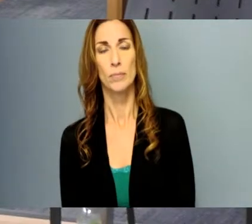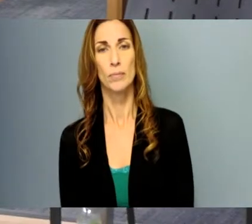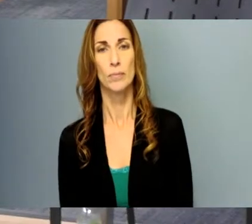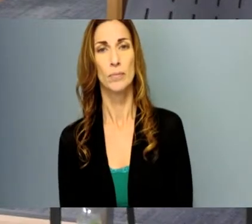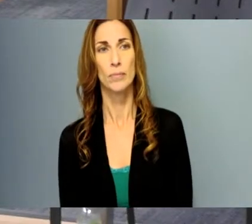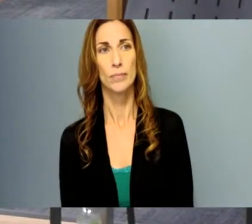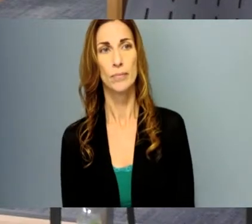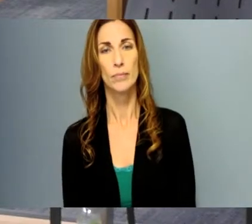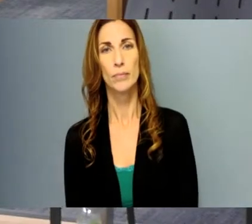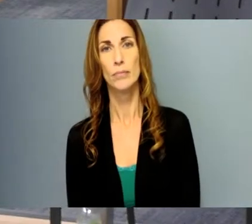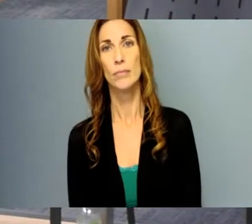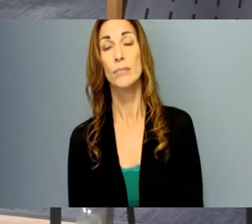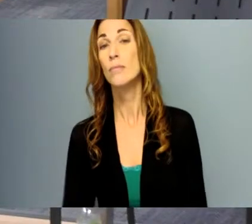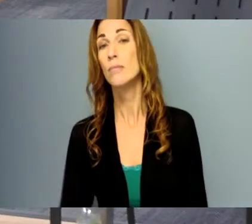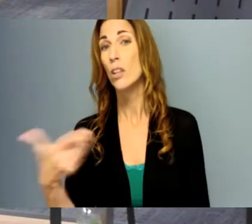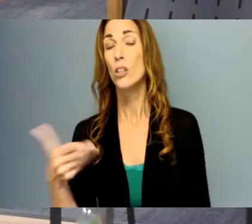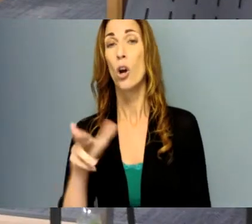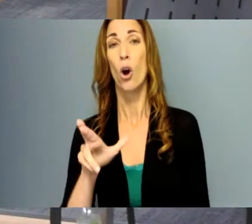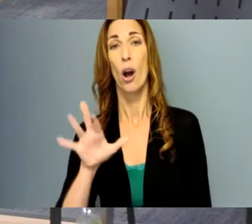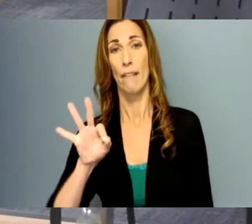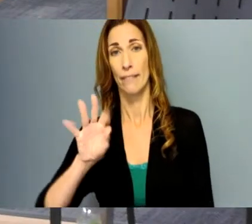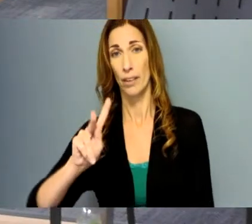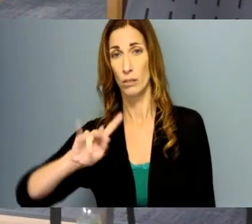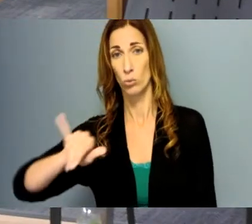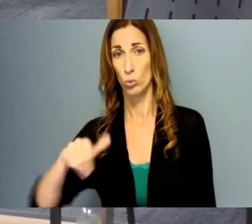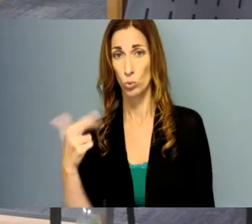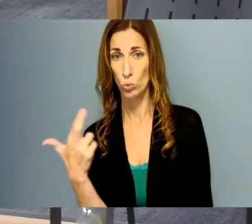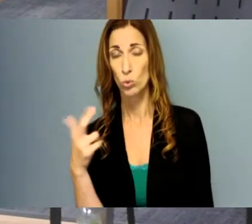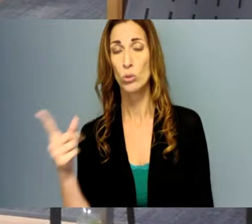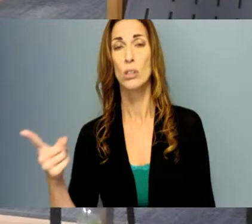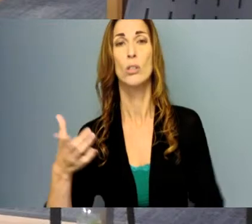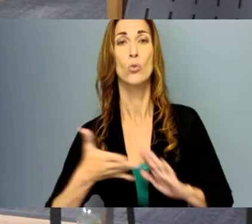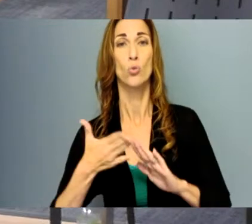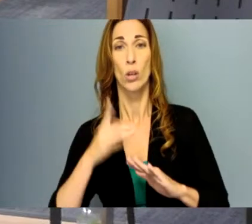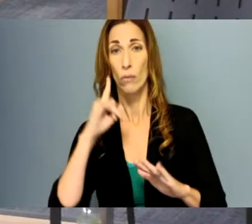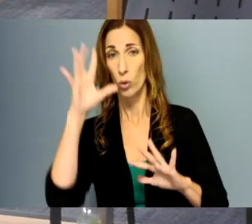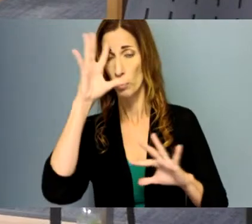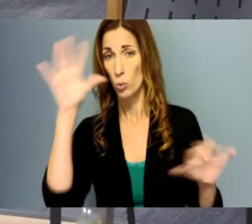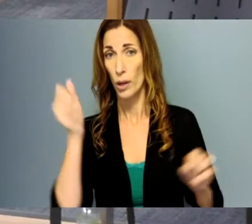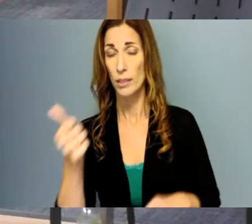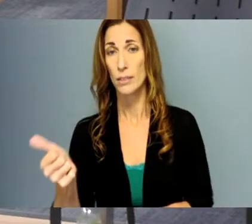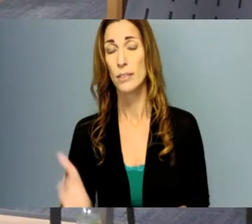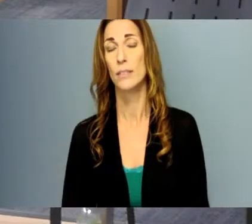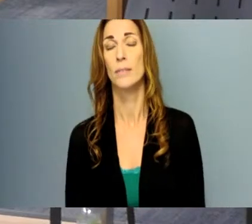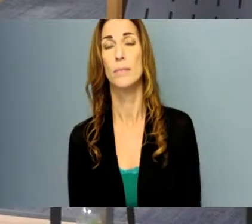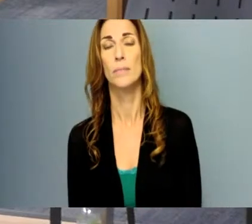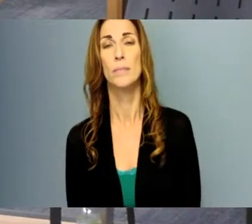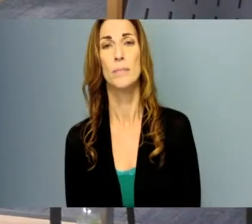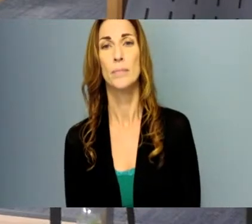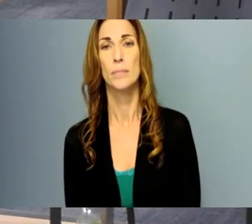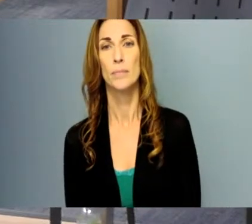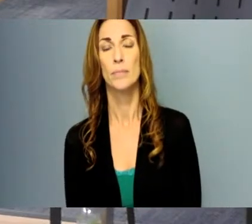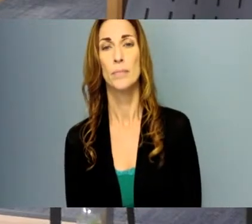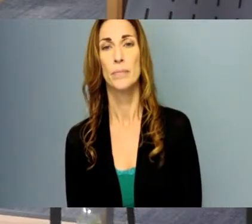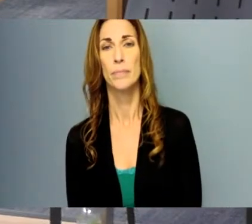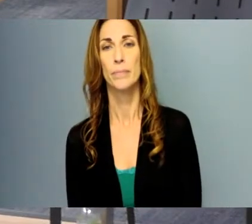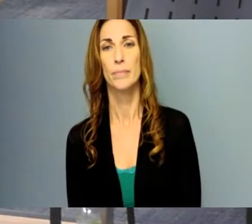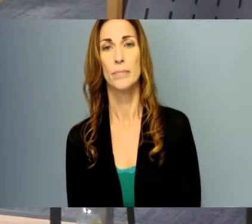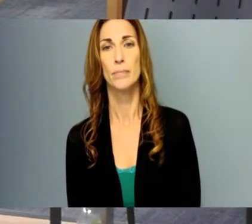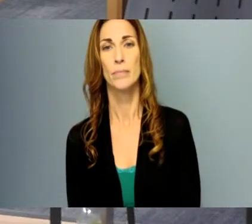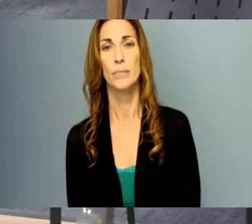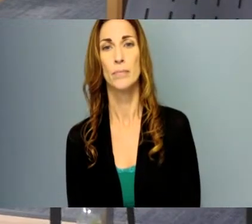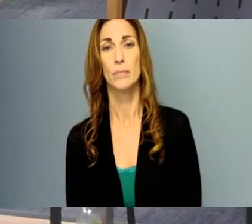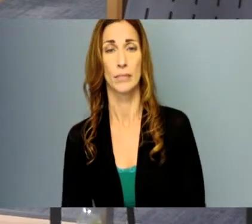is Robert F. Kennedy Jr., who's running for president, has been denied Secret